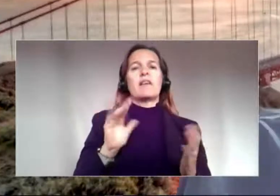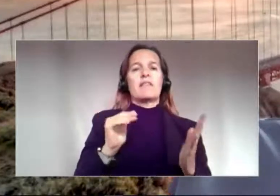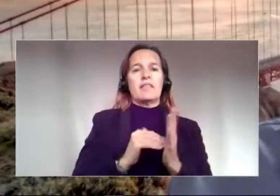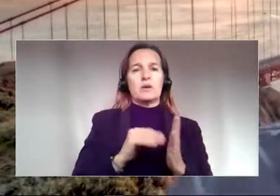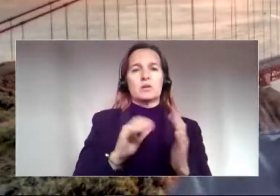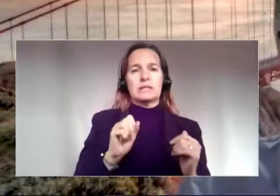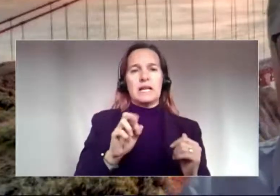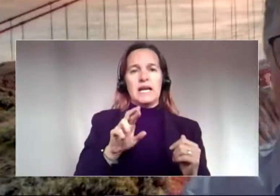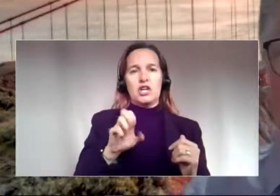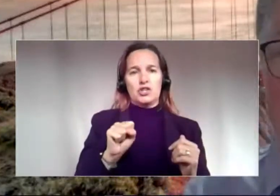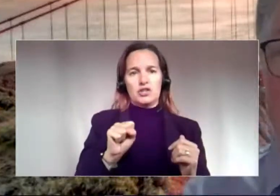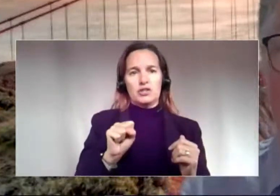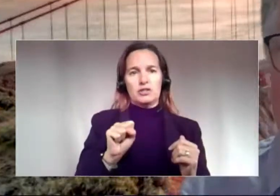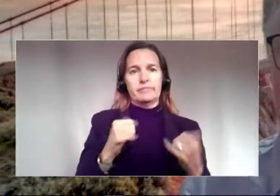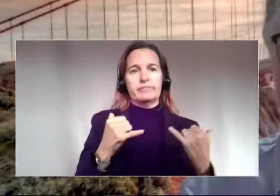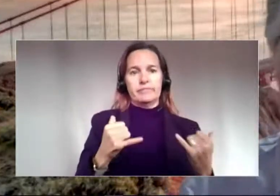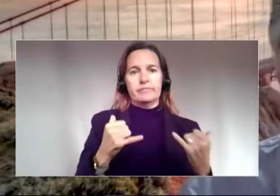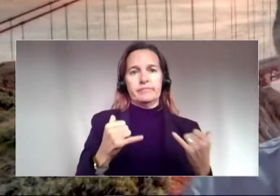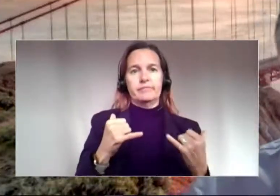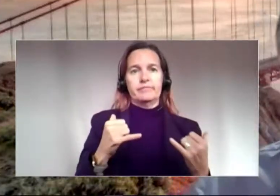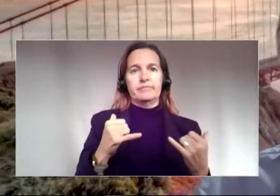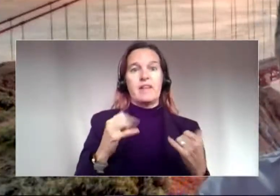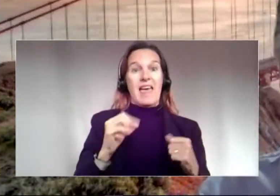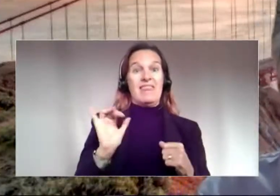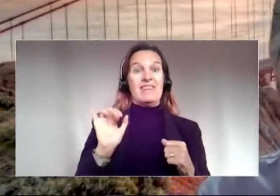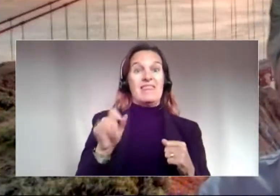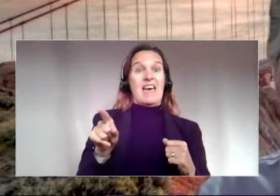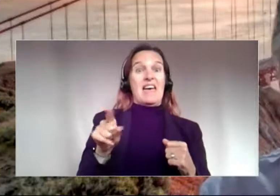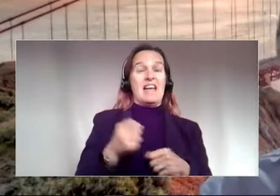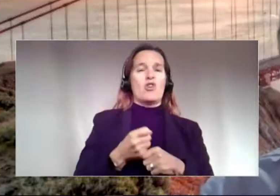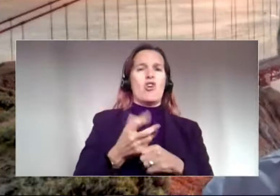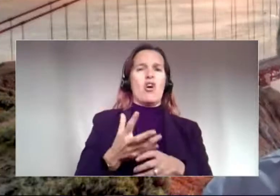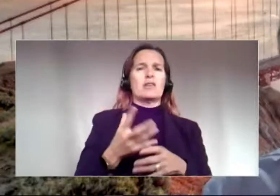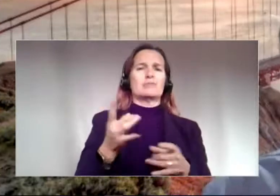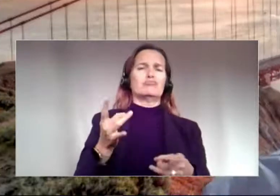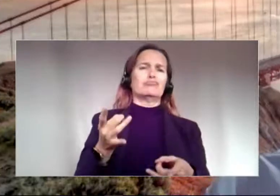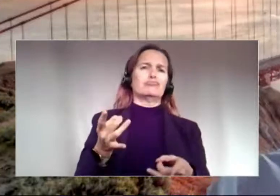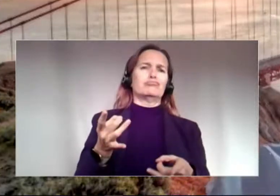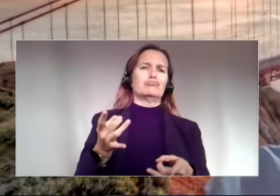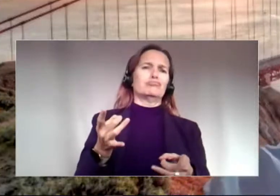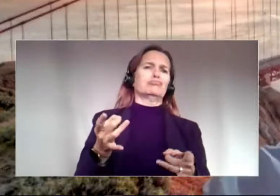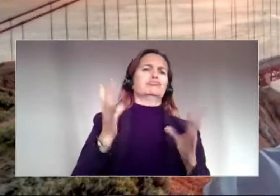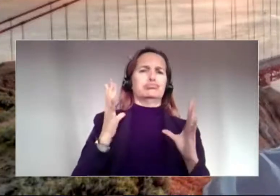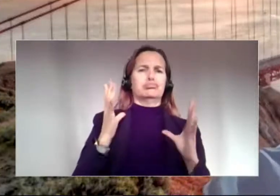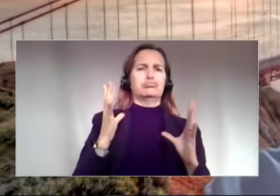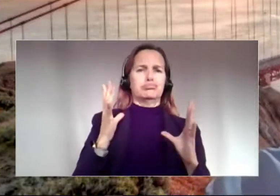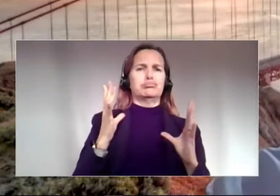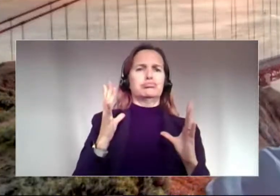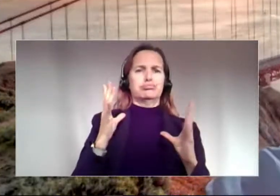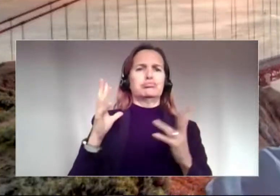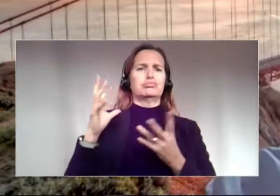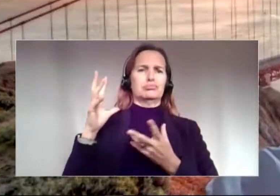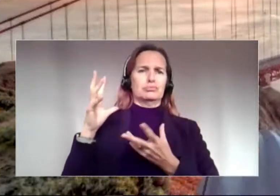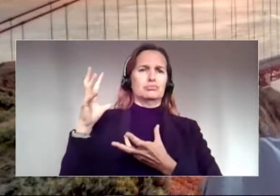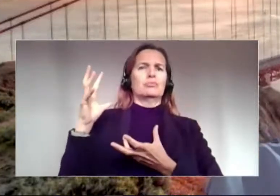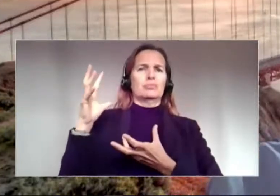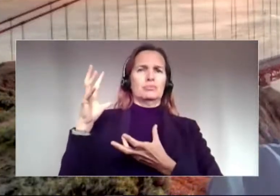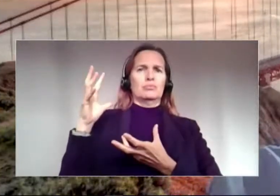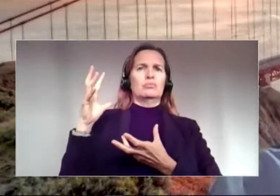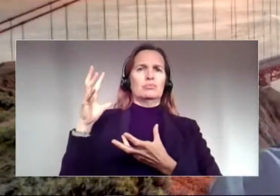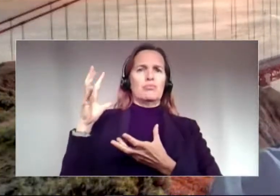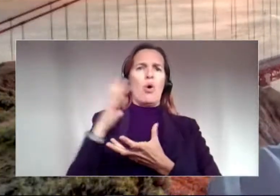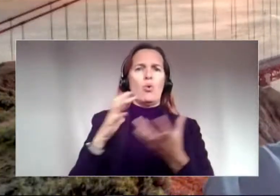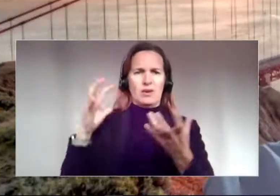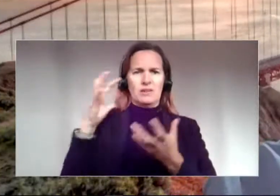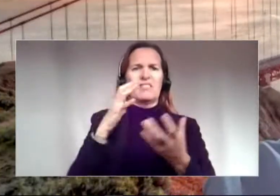currently. And it is continues to produce significant dense